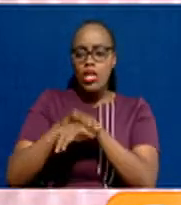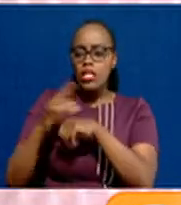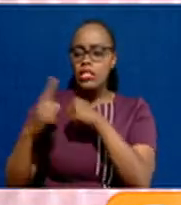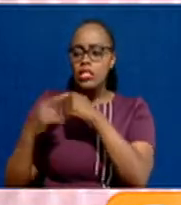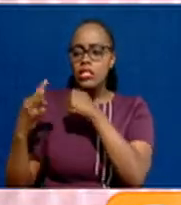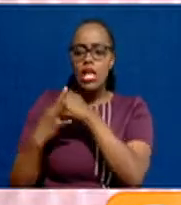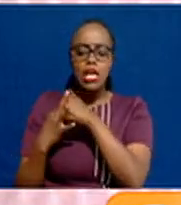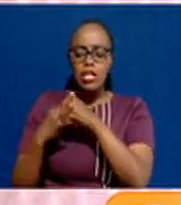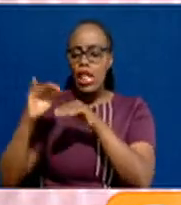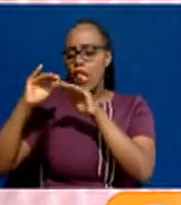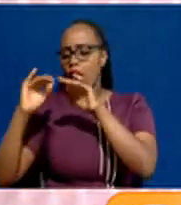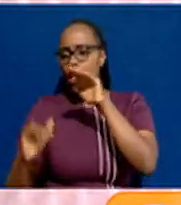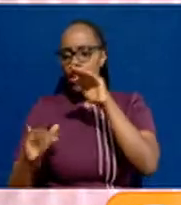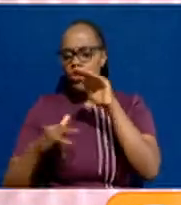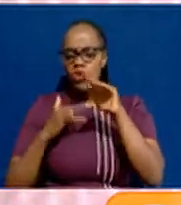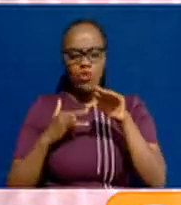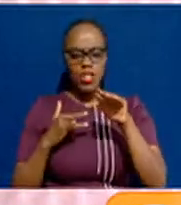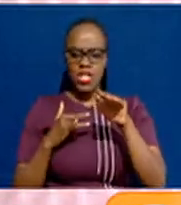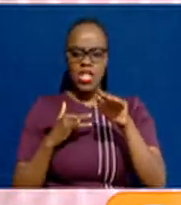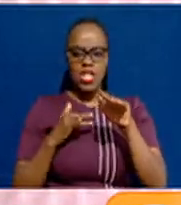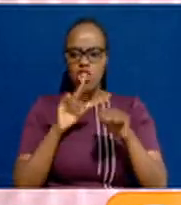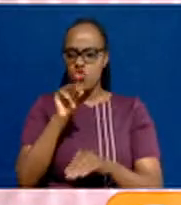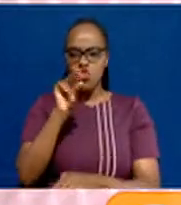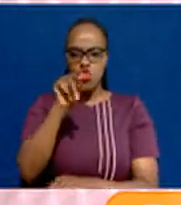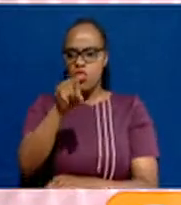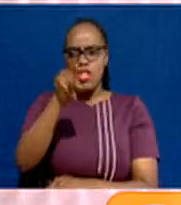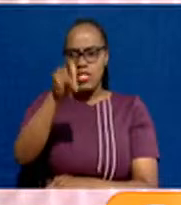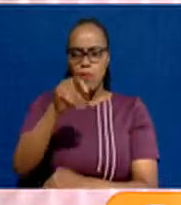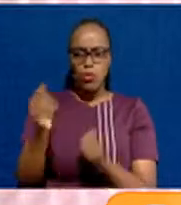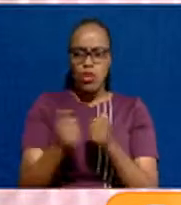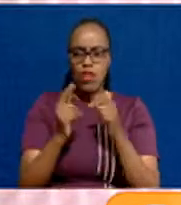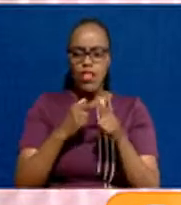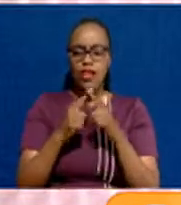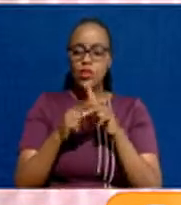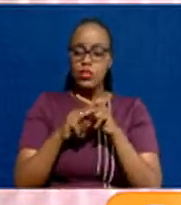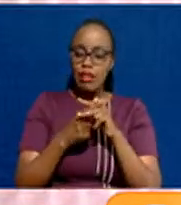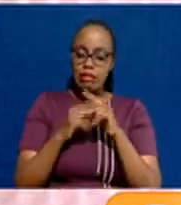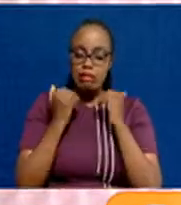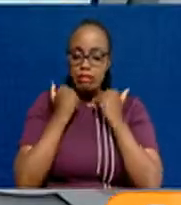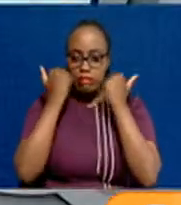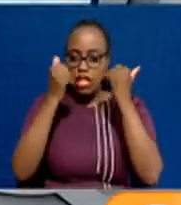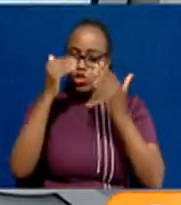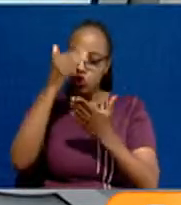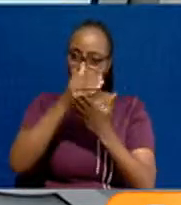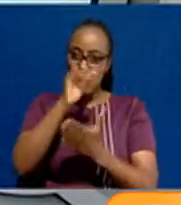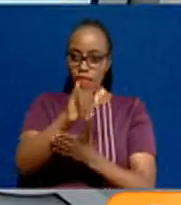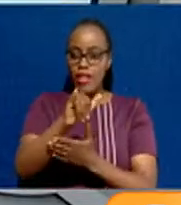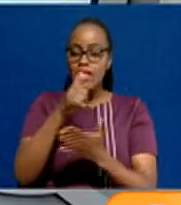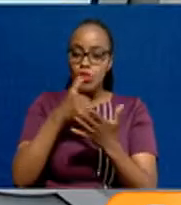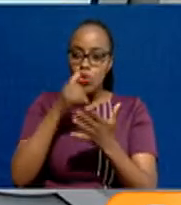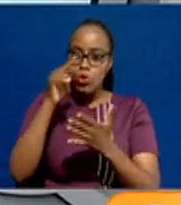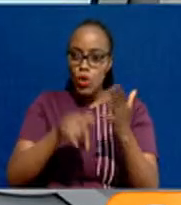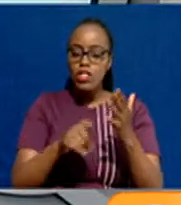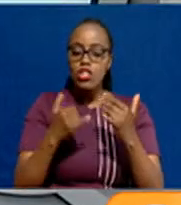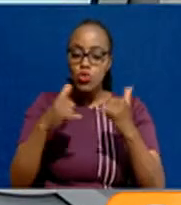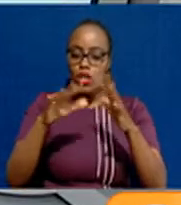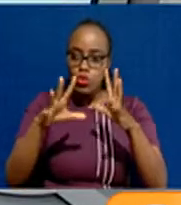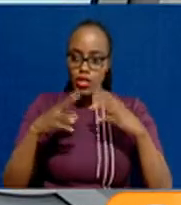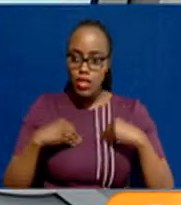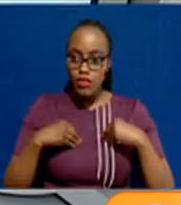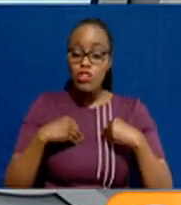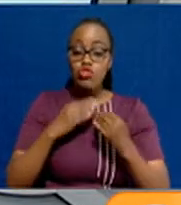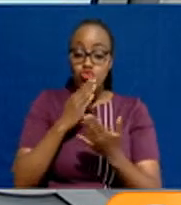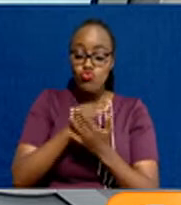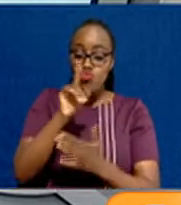68. Then you start feeling, no, this shouldn't be. And you start sulking. Stop sulking. Part of it is just to embrace the fact that you